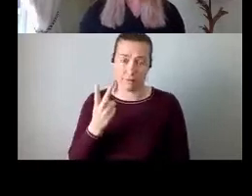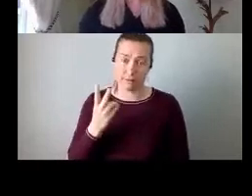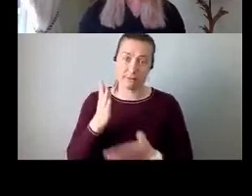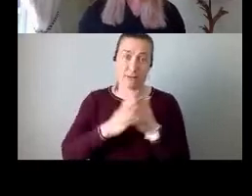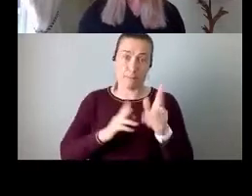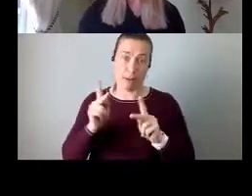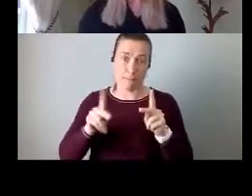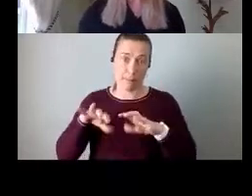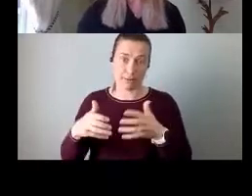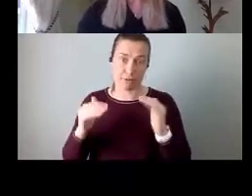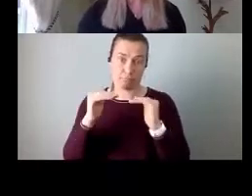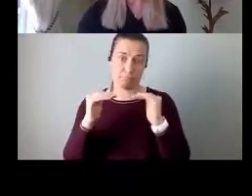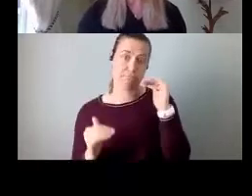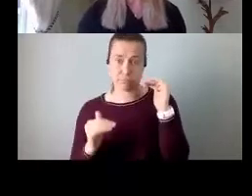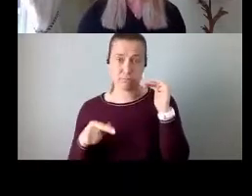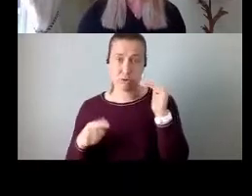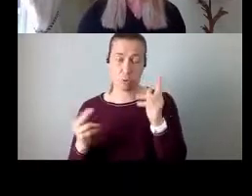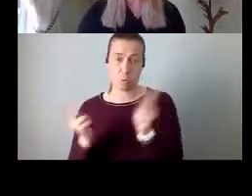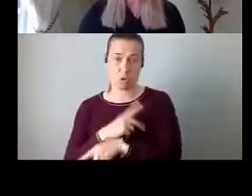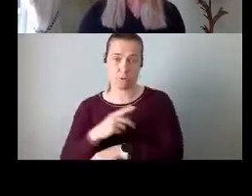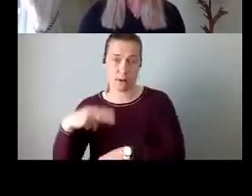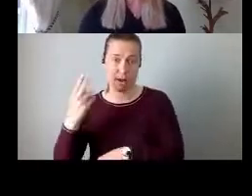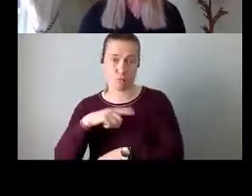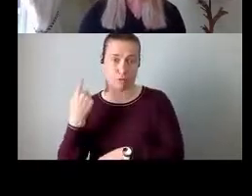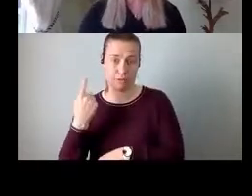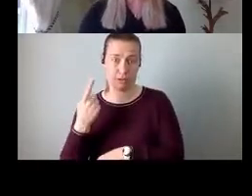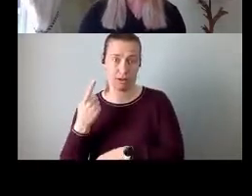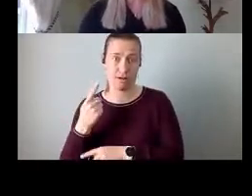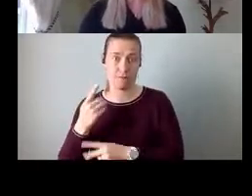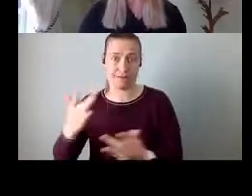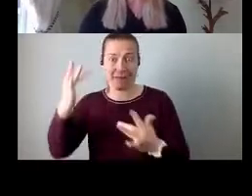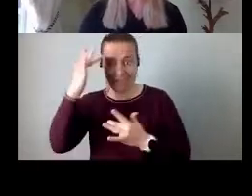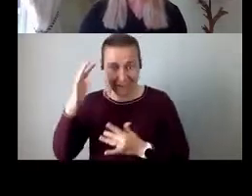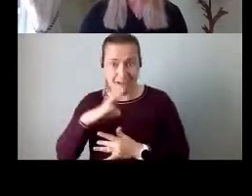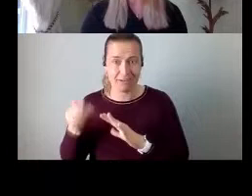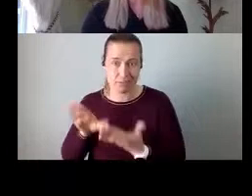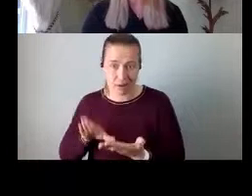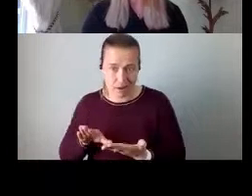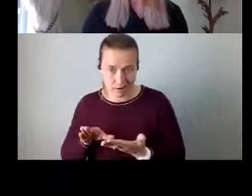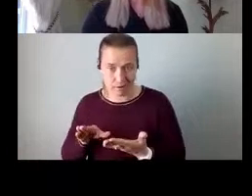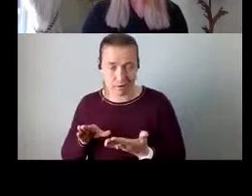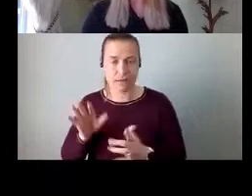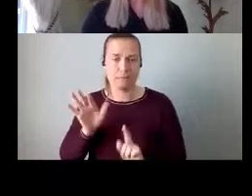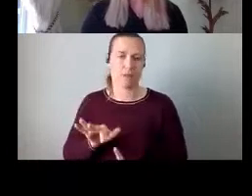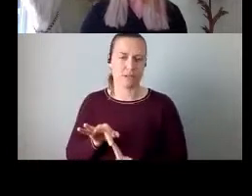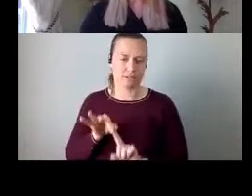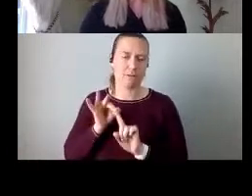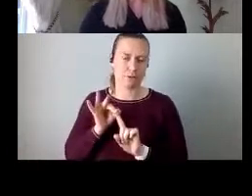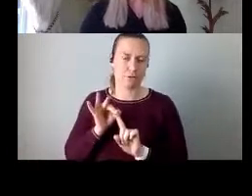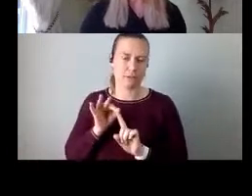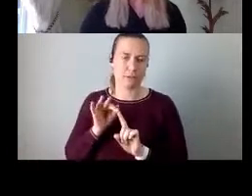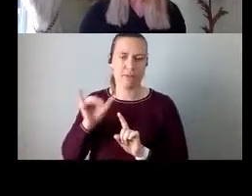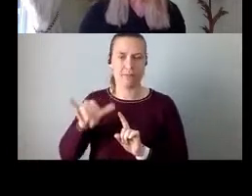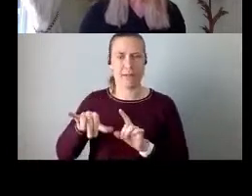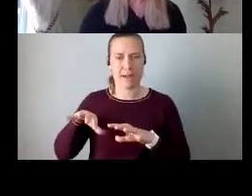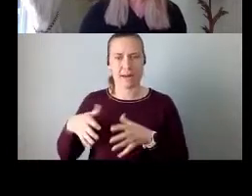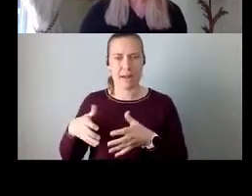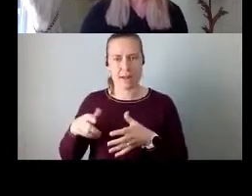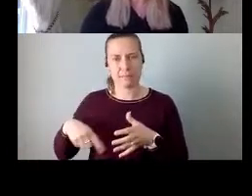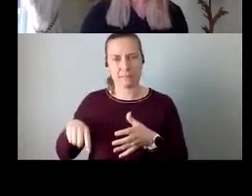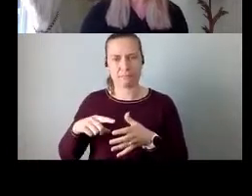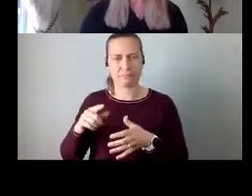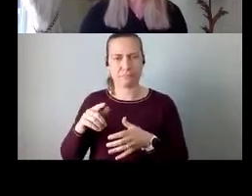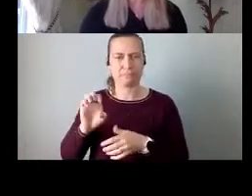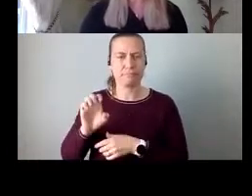populations getting COVID-19 as well as dying from it, especially those in, kind of that ethnically